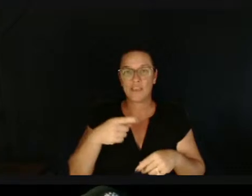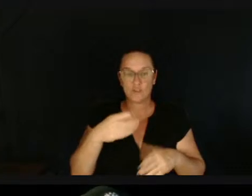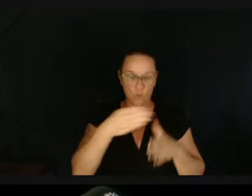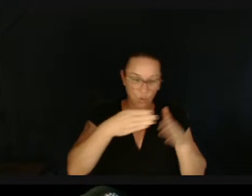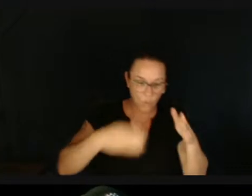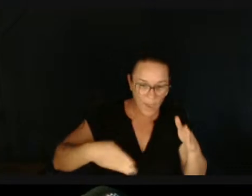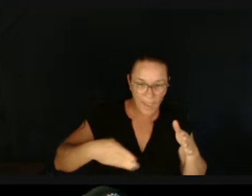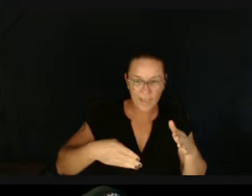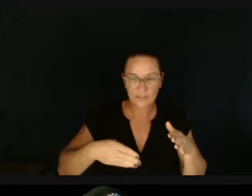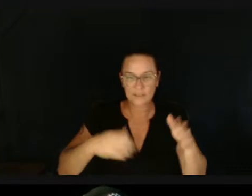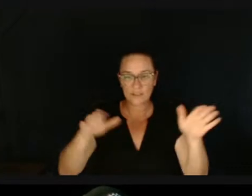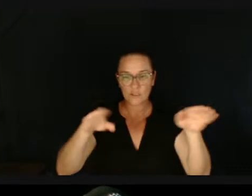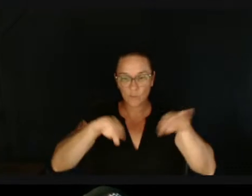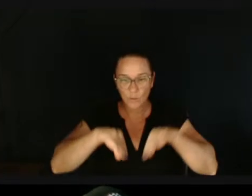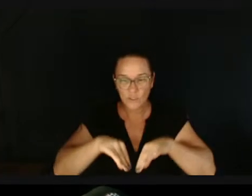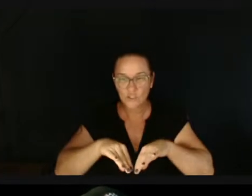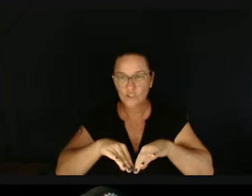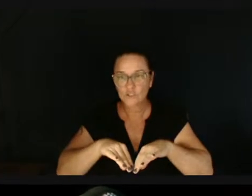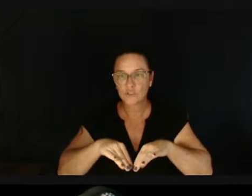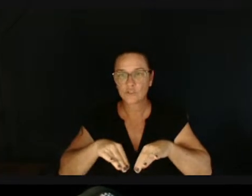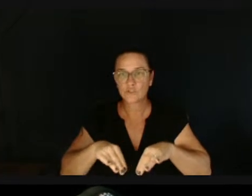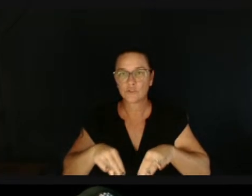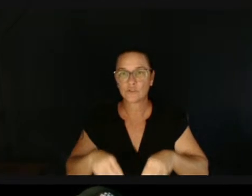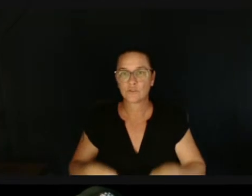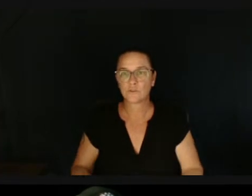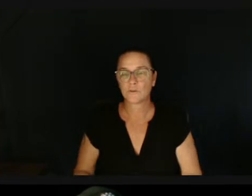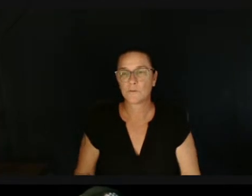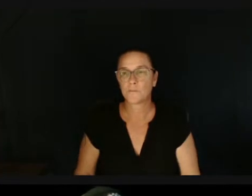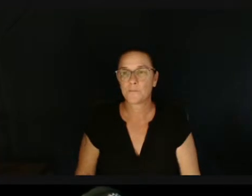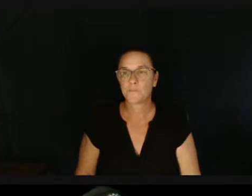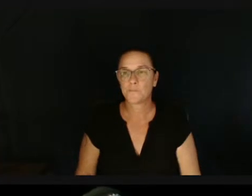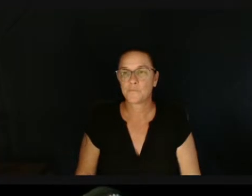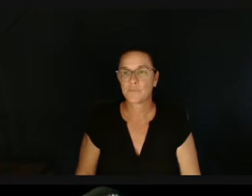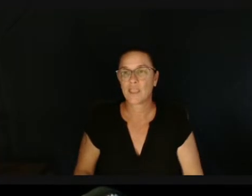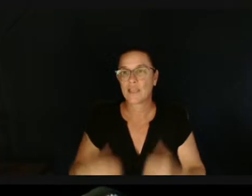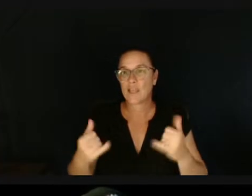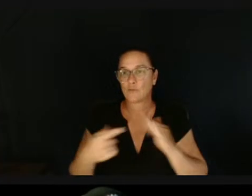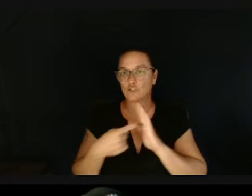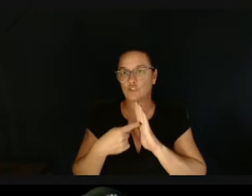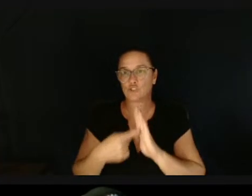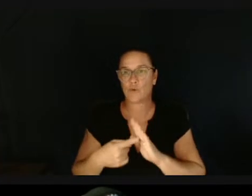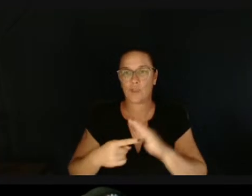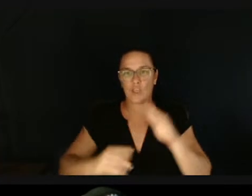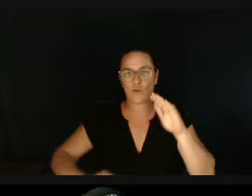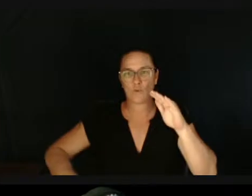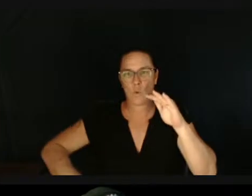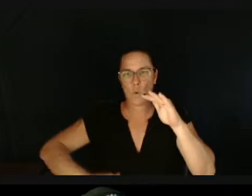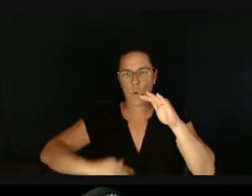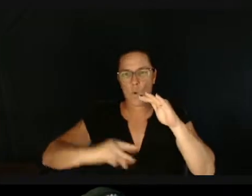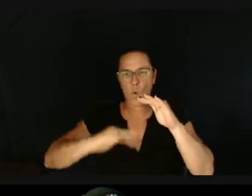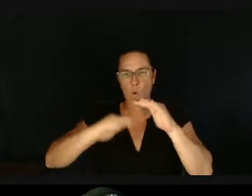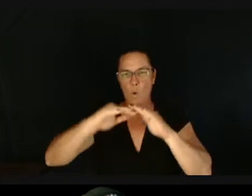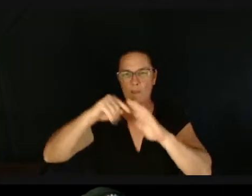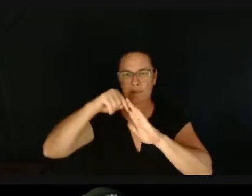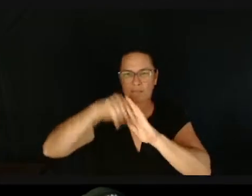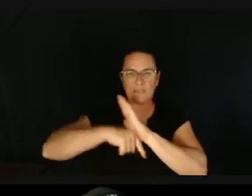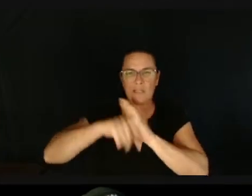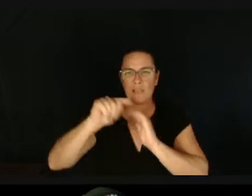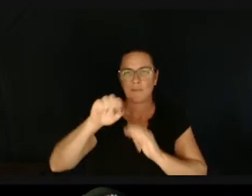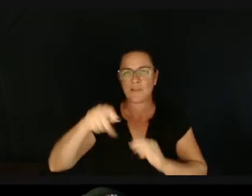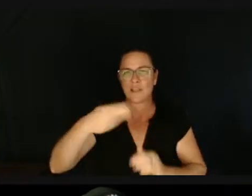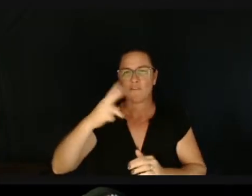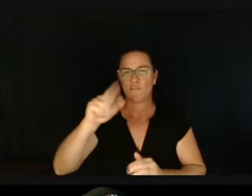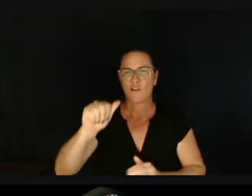of the Southwest Rift. There was a little pull off on the road, and now this is just showing you how deep the tephra is in this entire area all across